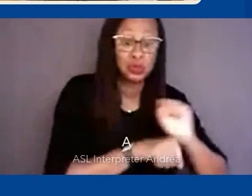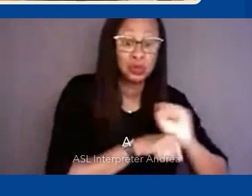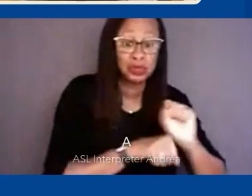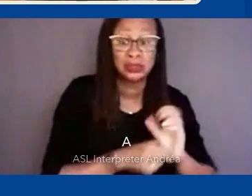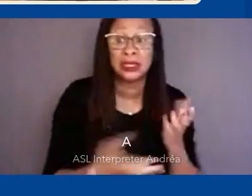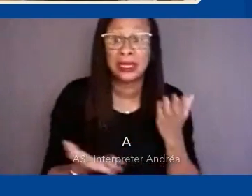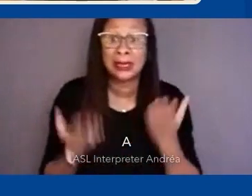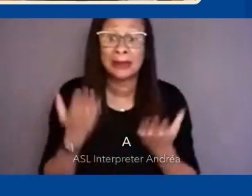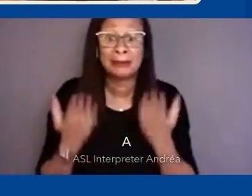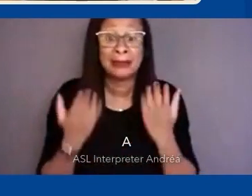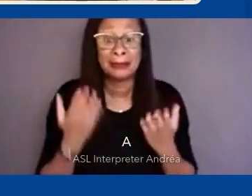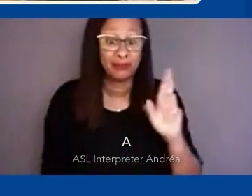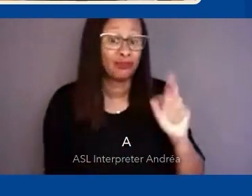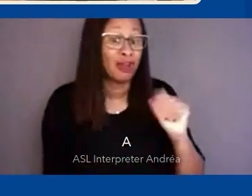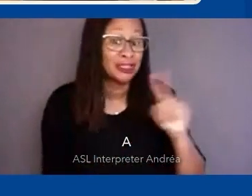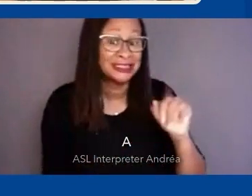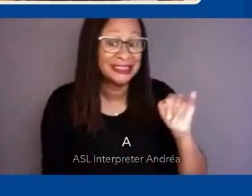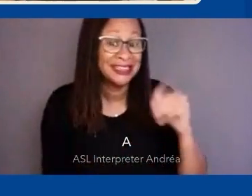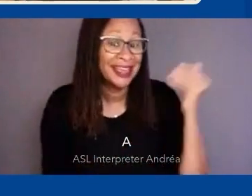Rosie.